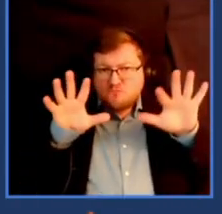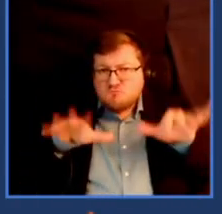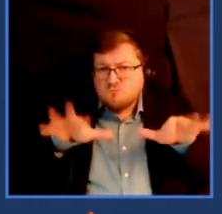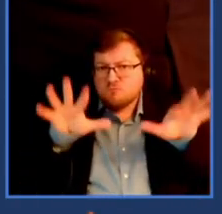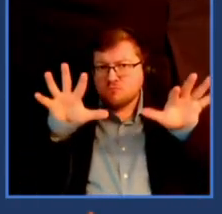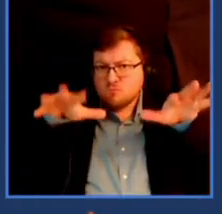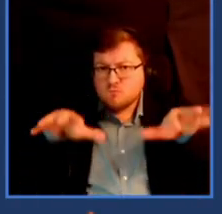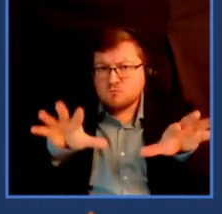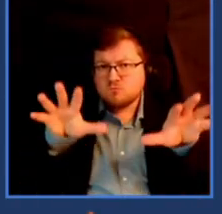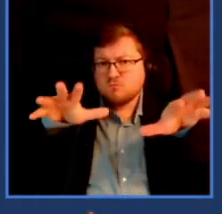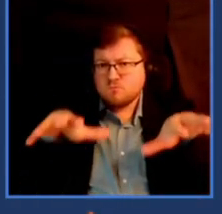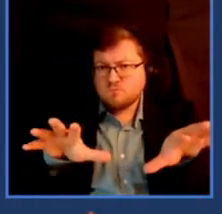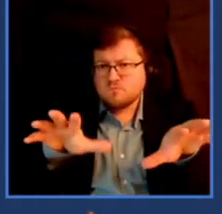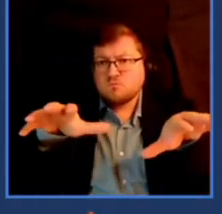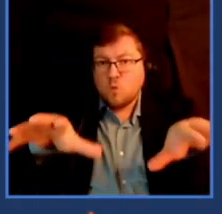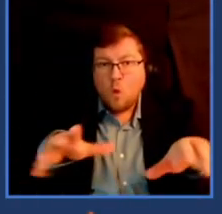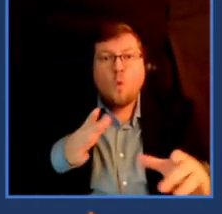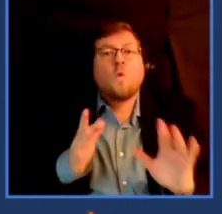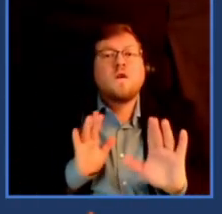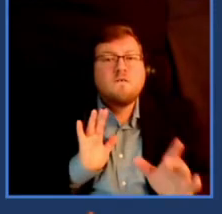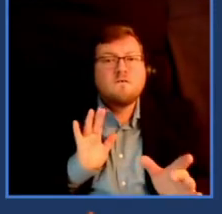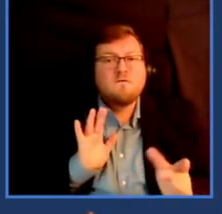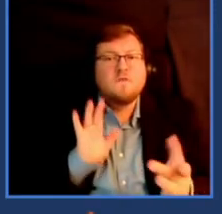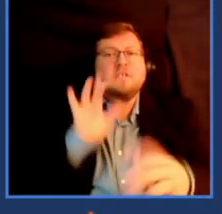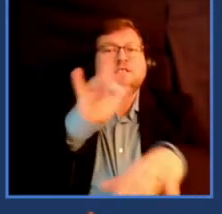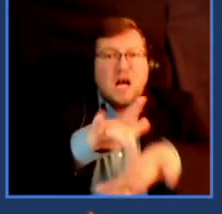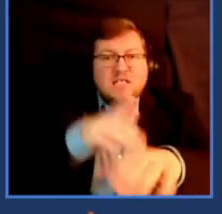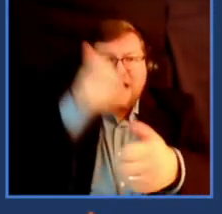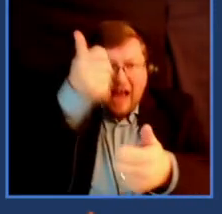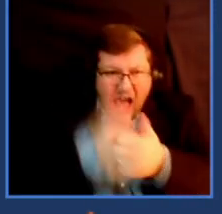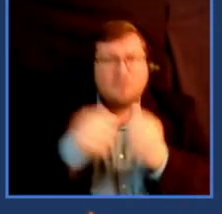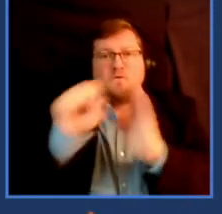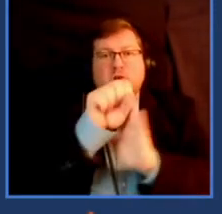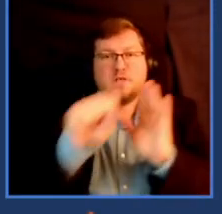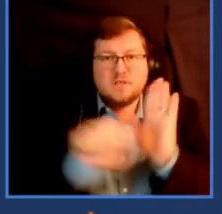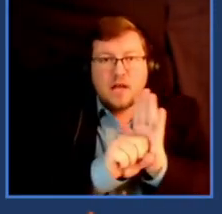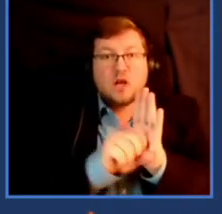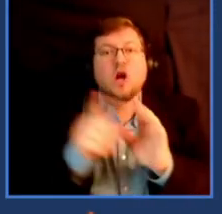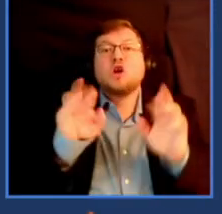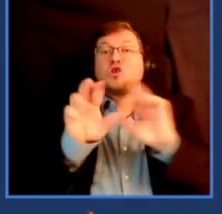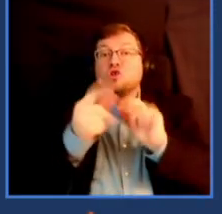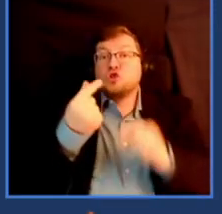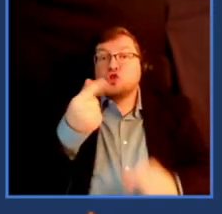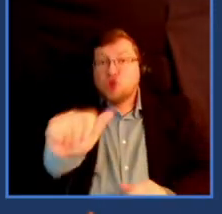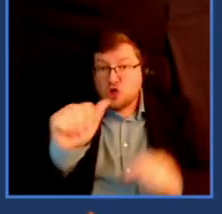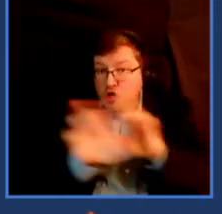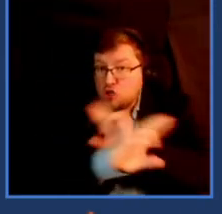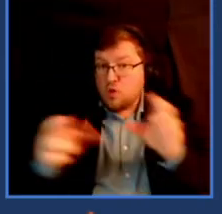across this nation. Georgia, are you ready to win this election?